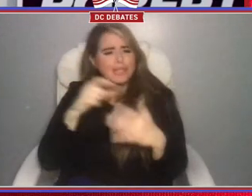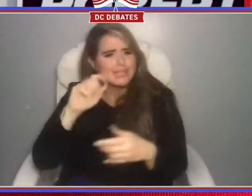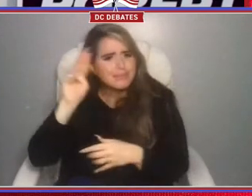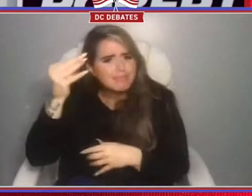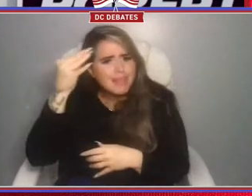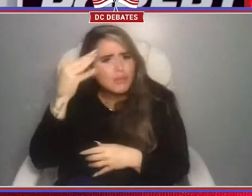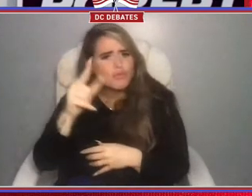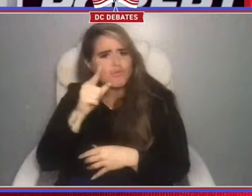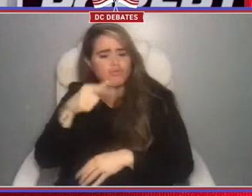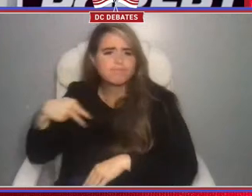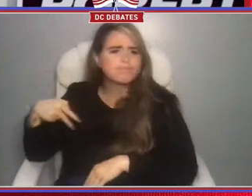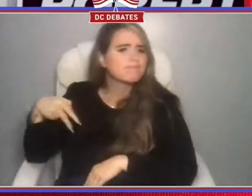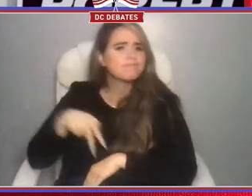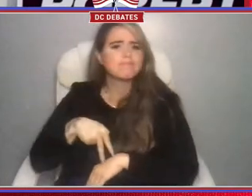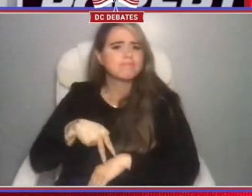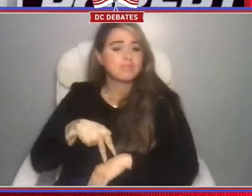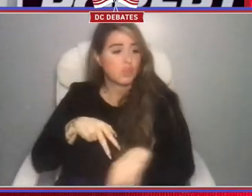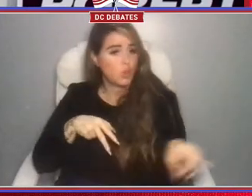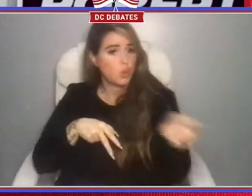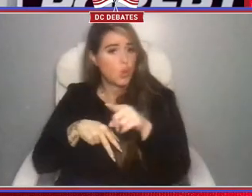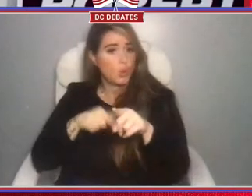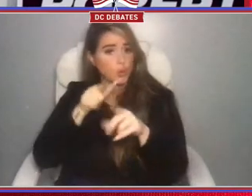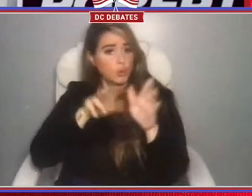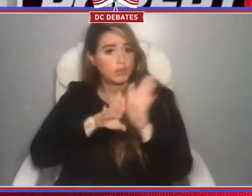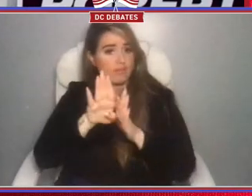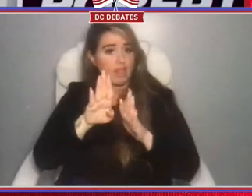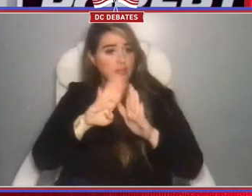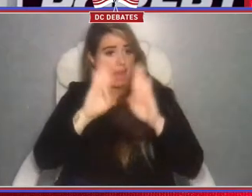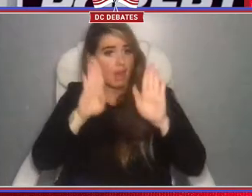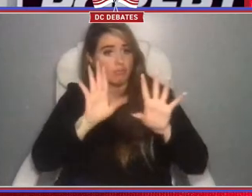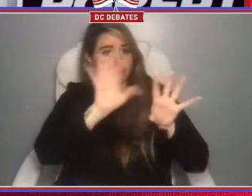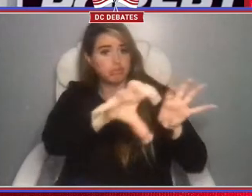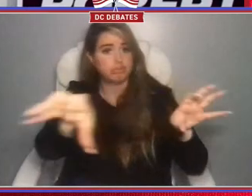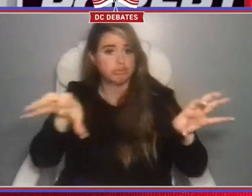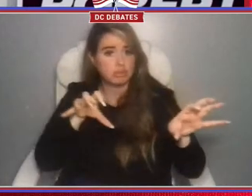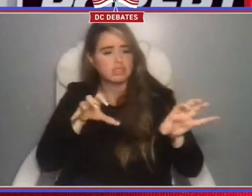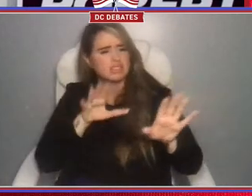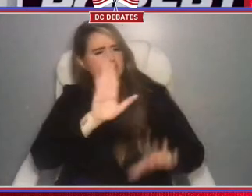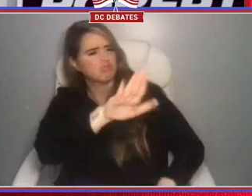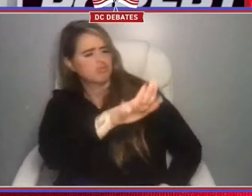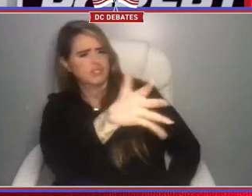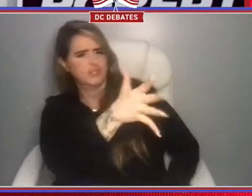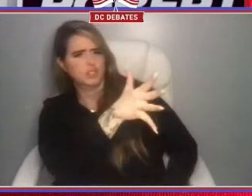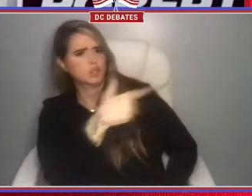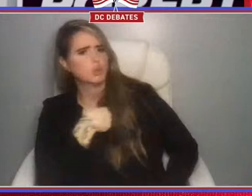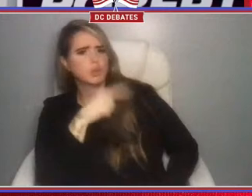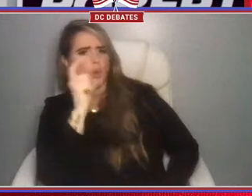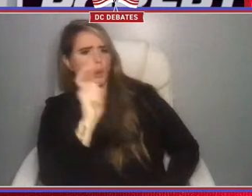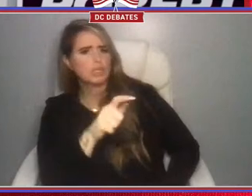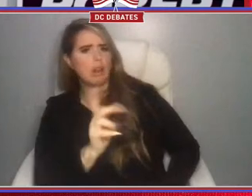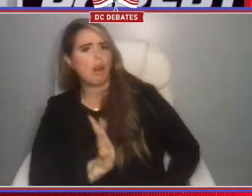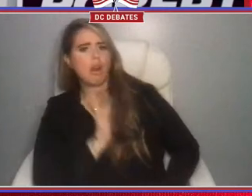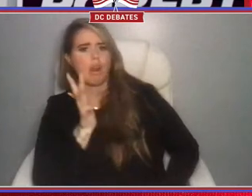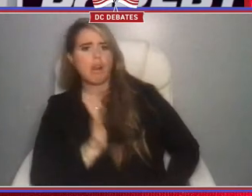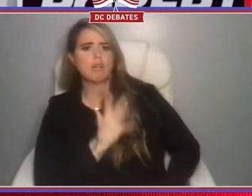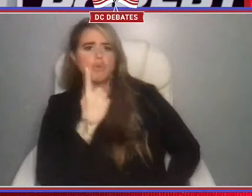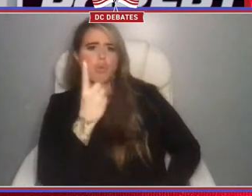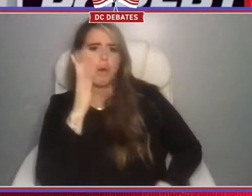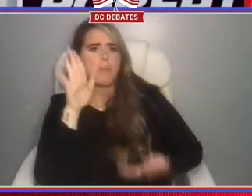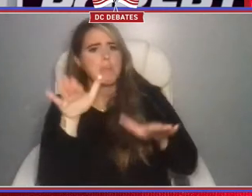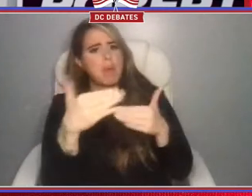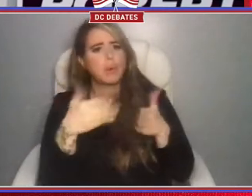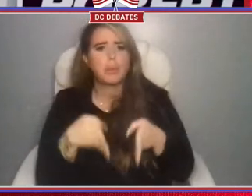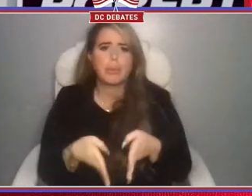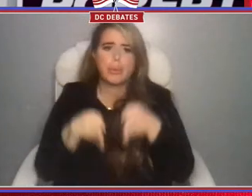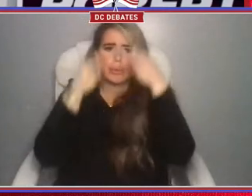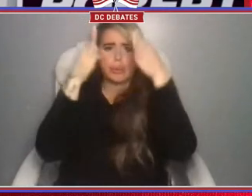up to developers and insist that we don't need a single more luxury one-bedroom condo in this city.